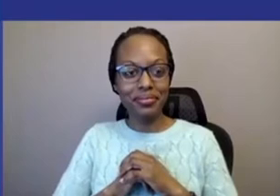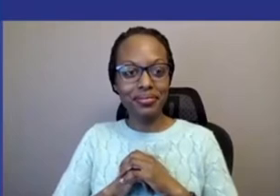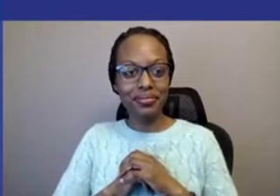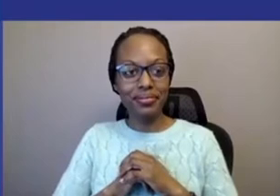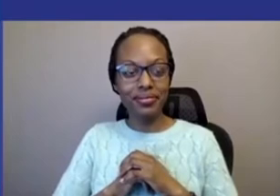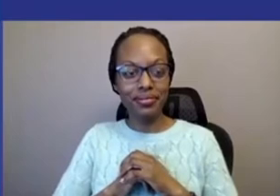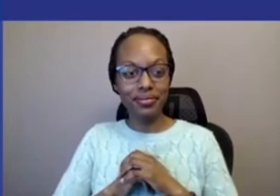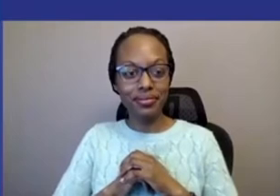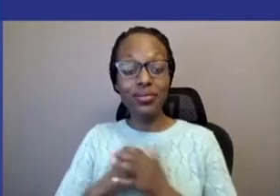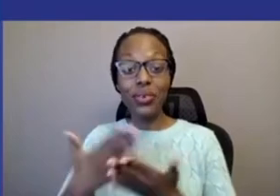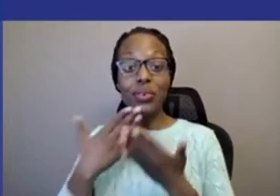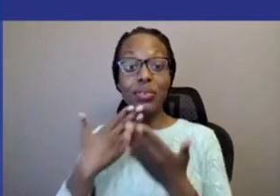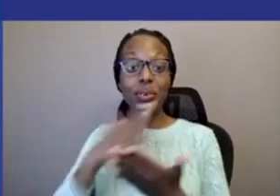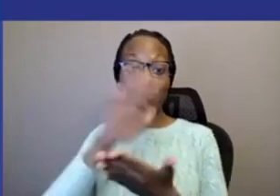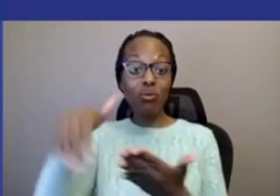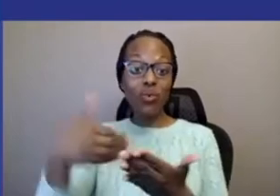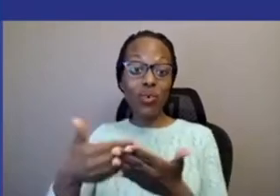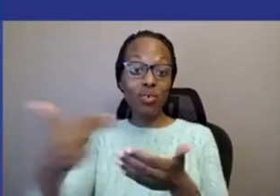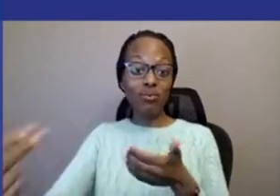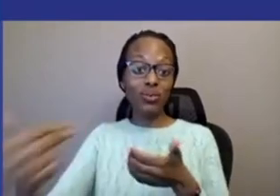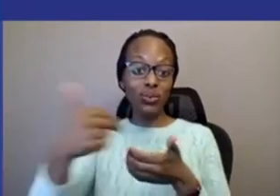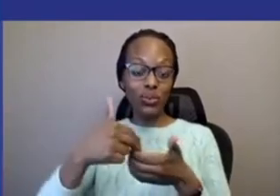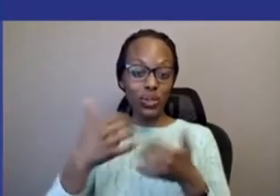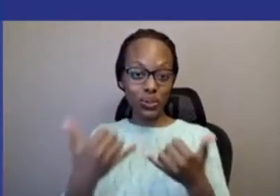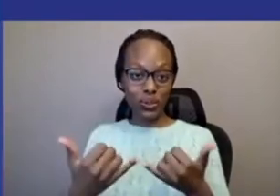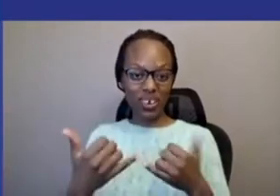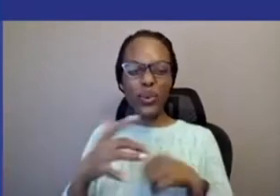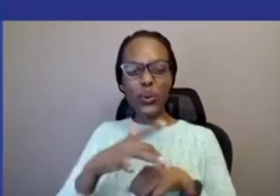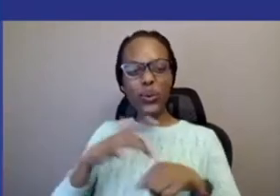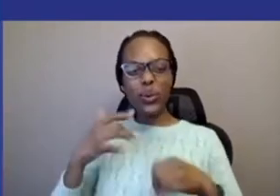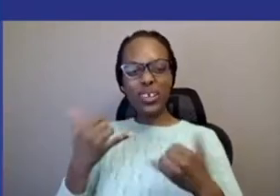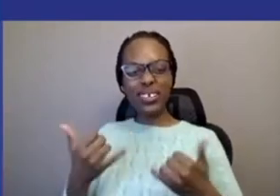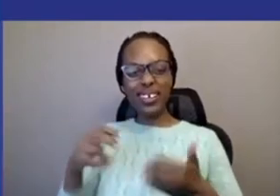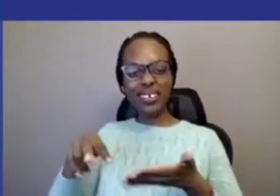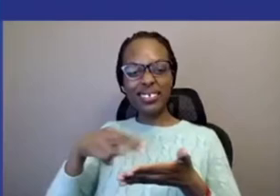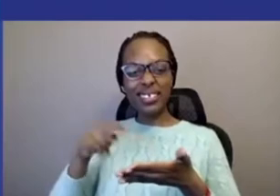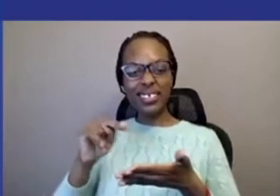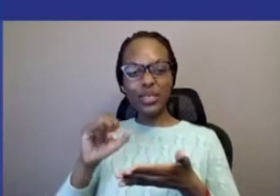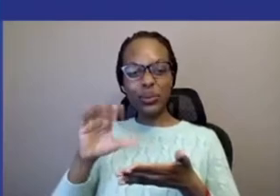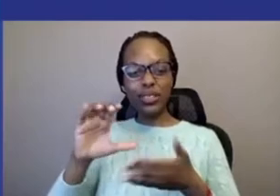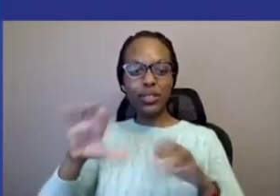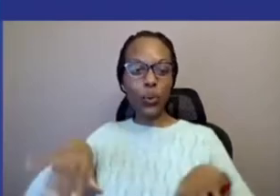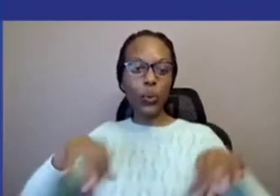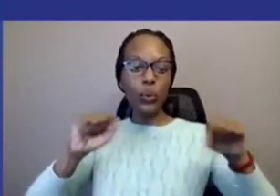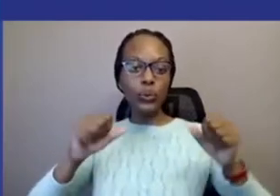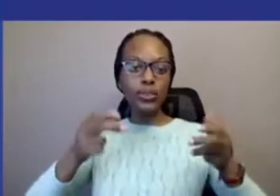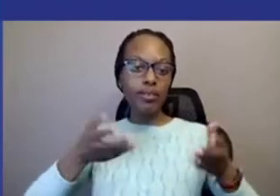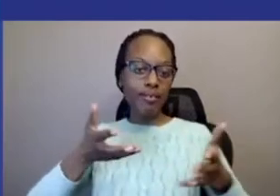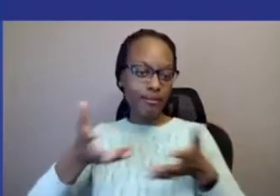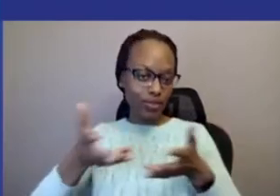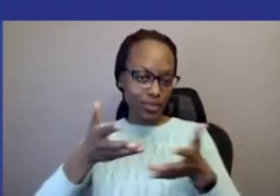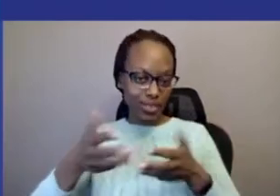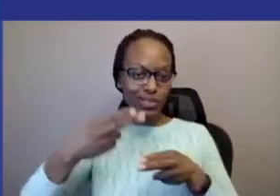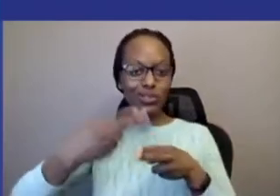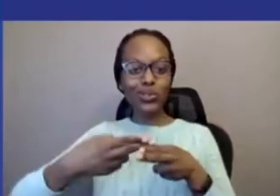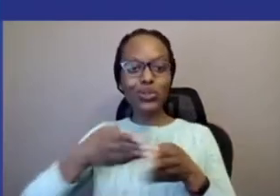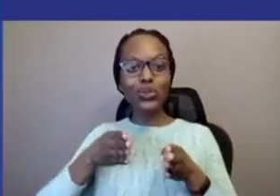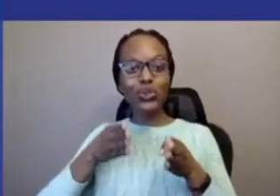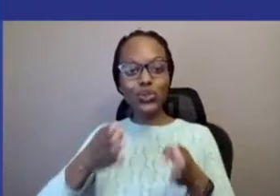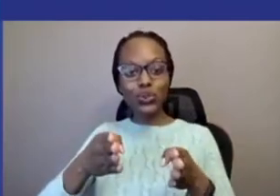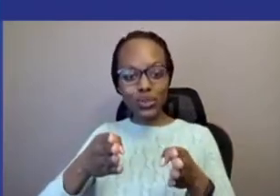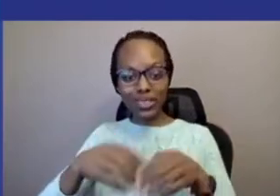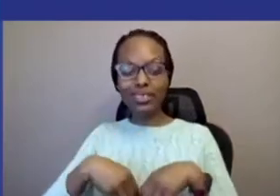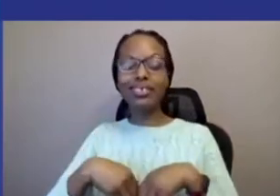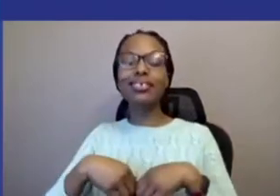I would like to thank you all for joining us today. Earlier, Dance NYC hosted the conversation Street, Dance Halls, Living Rooms,